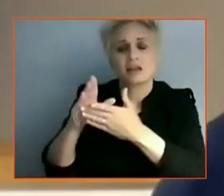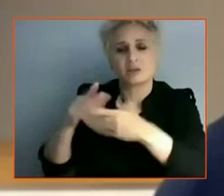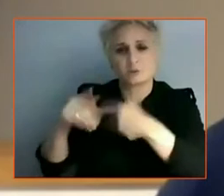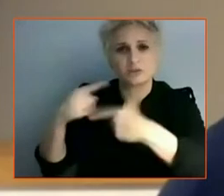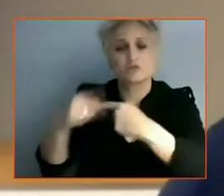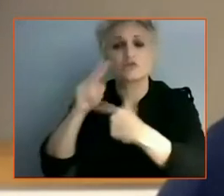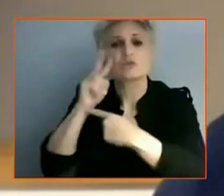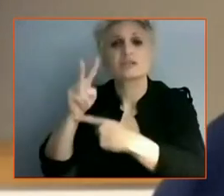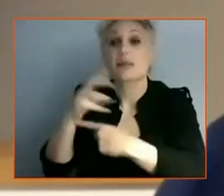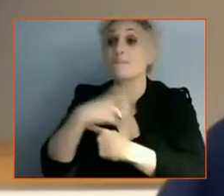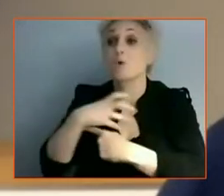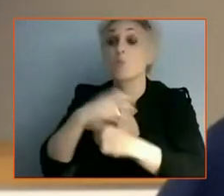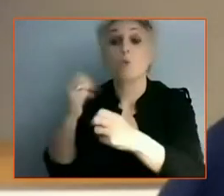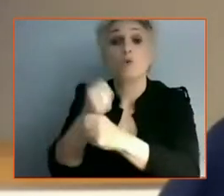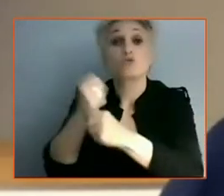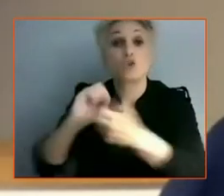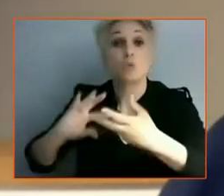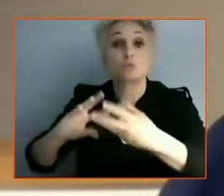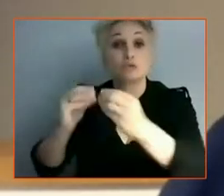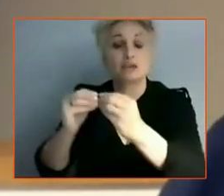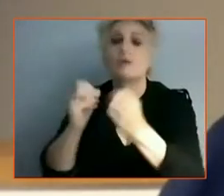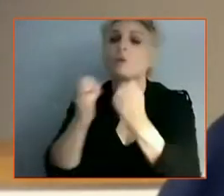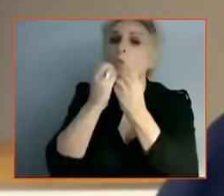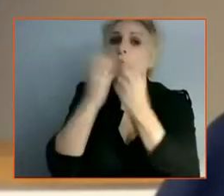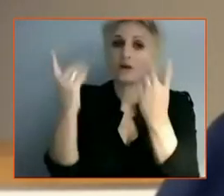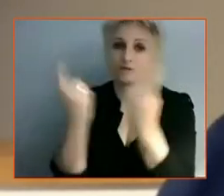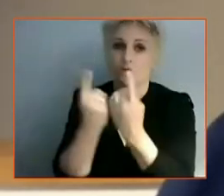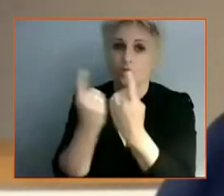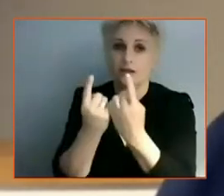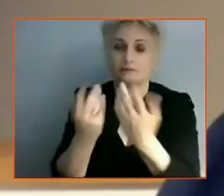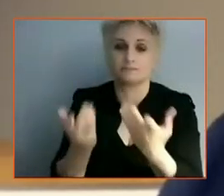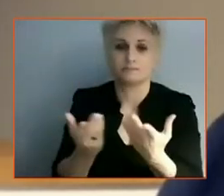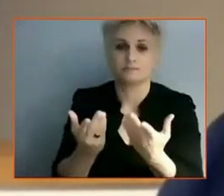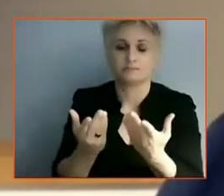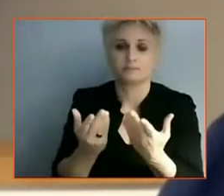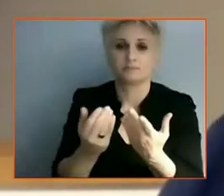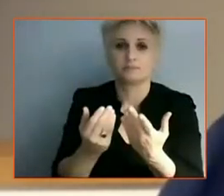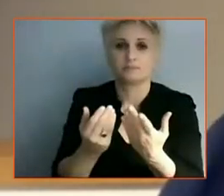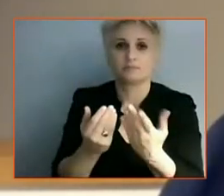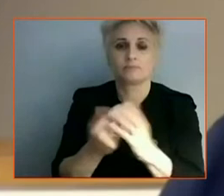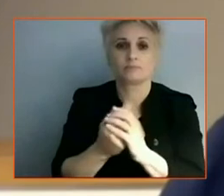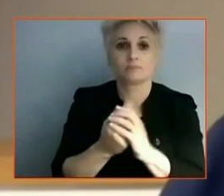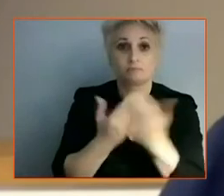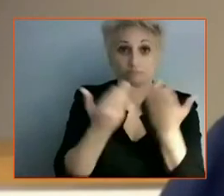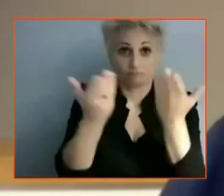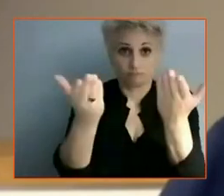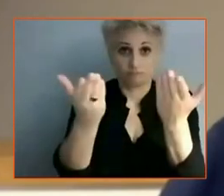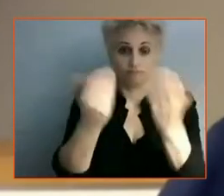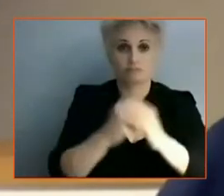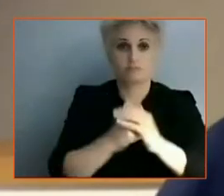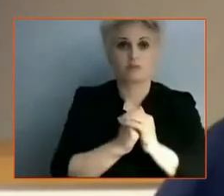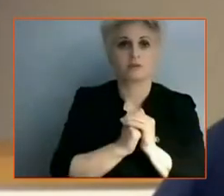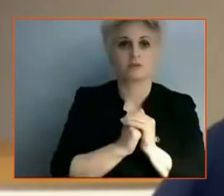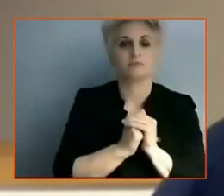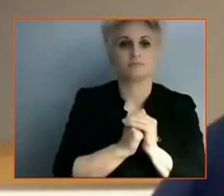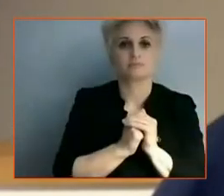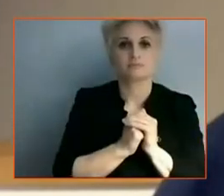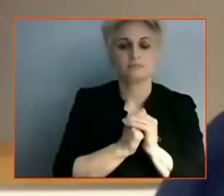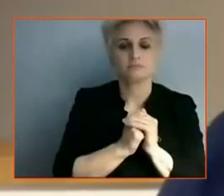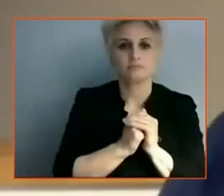more and more jobs, a wonderful thing. But we've got to balance the books at the same stage. We can't keep printing money